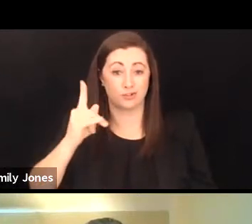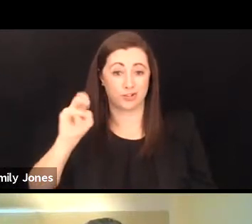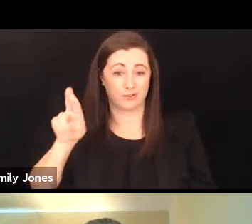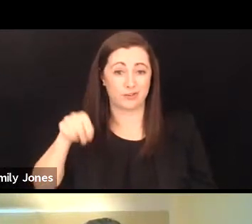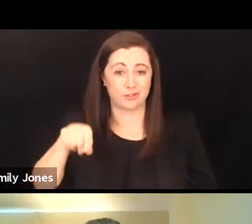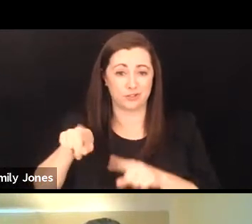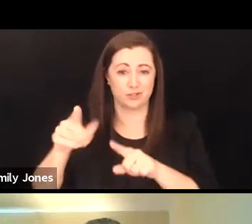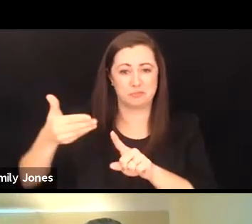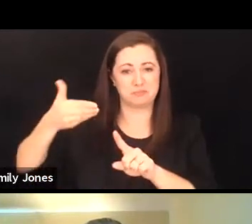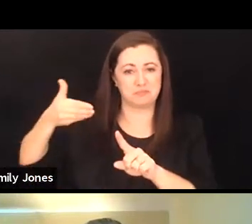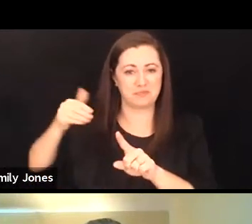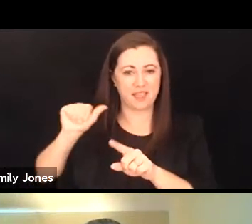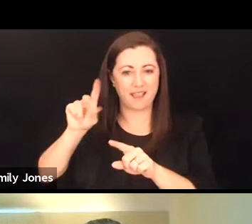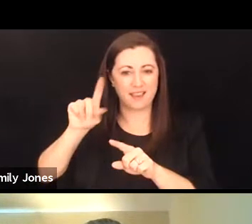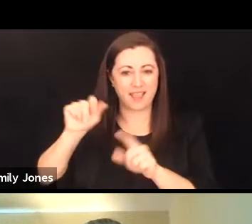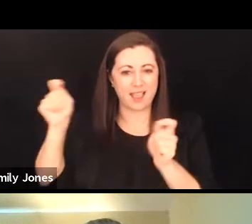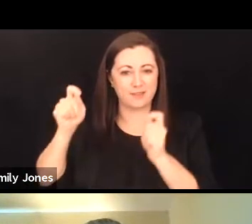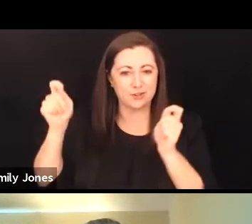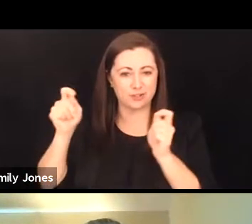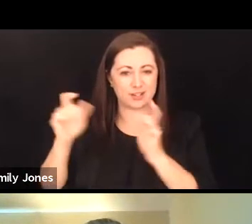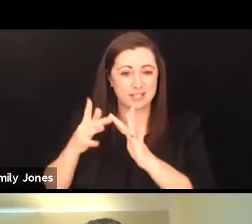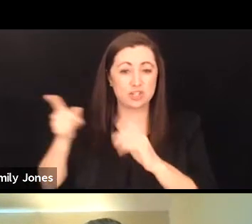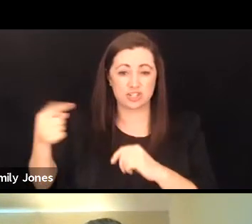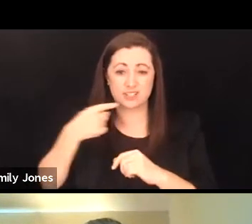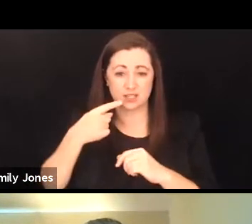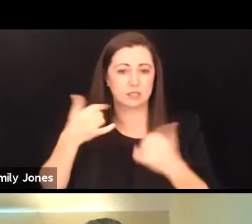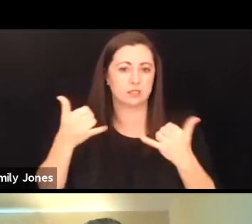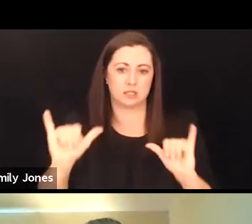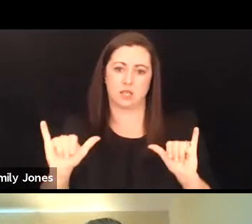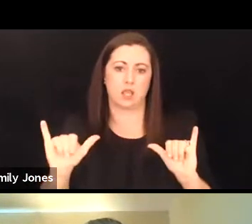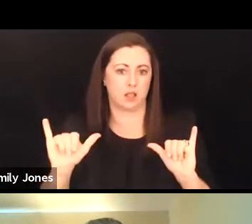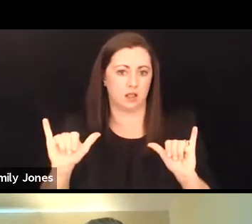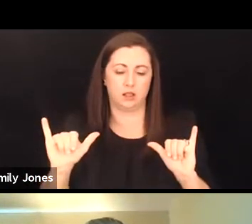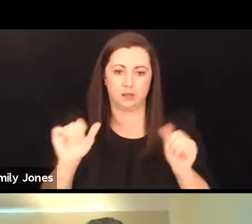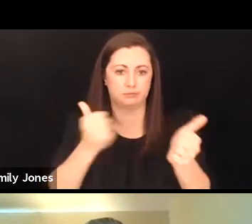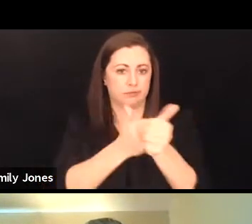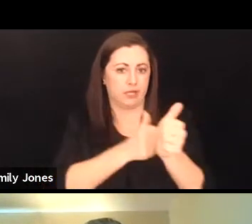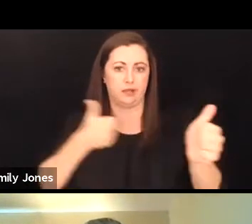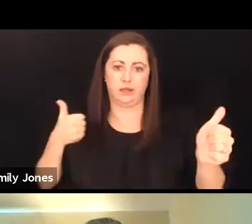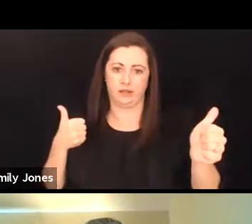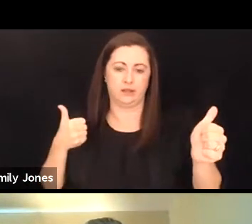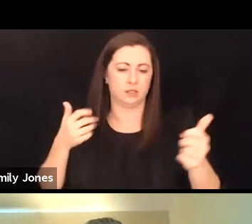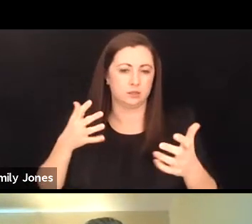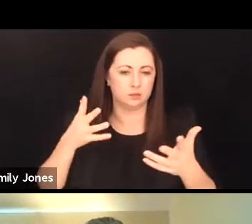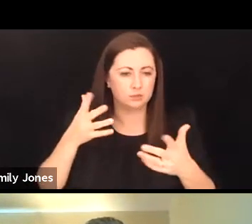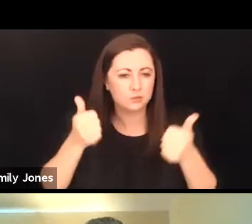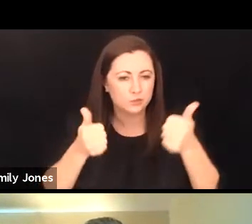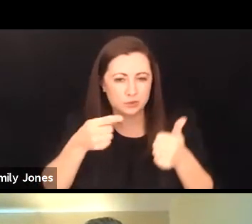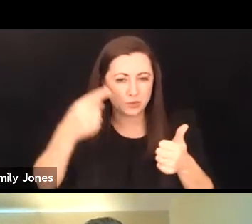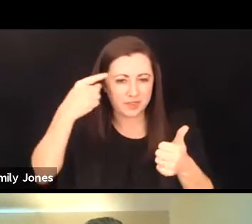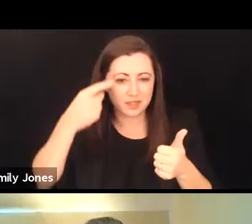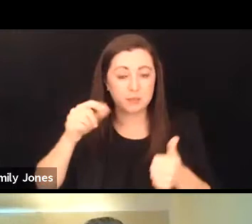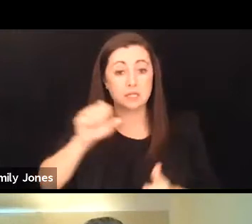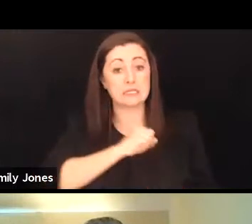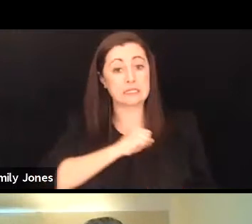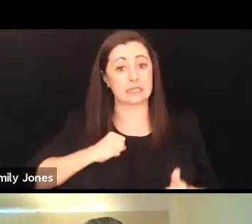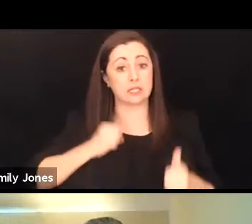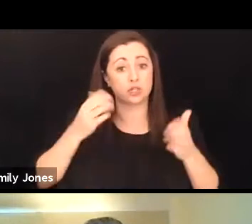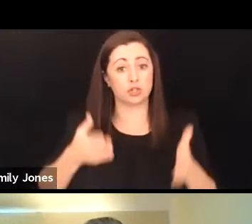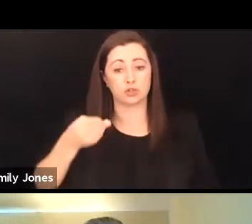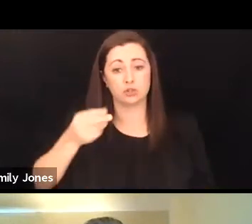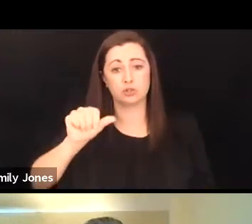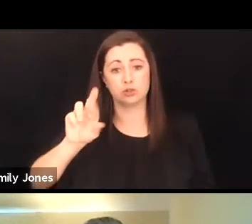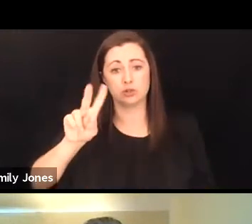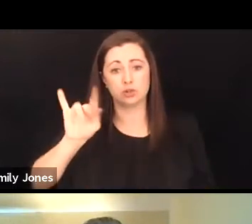of our previous ADA anniversary webinars, are we still woefully lagging? And I think Senator Harkin touched on this a little bit as well, that there's been